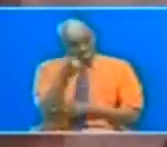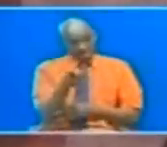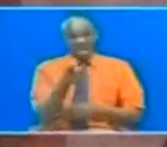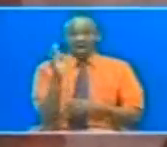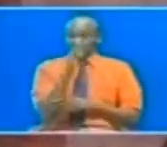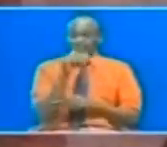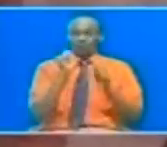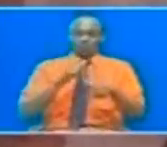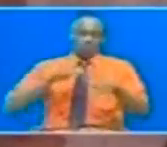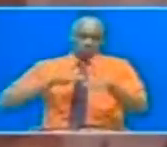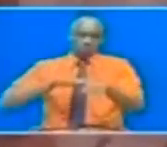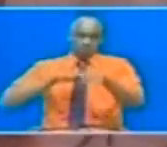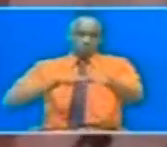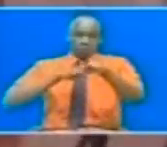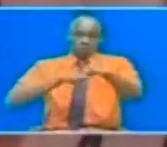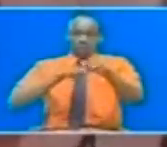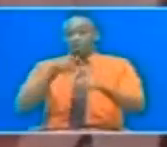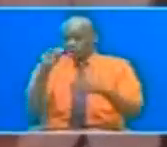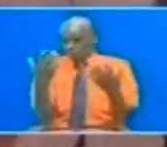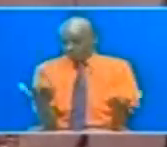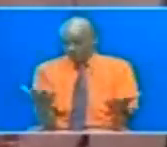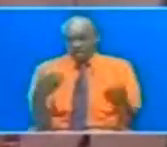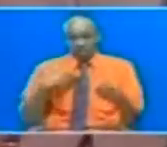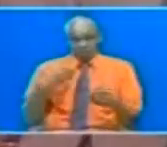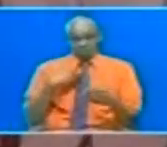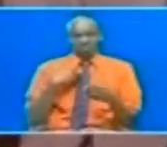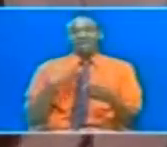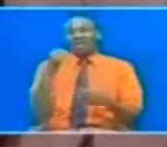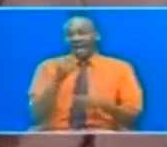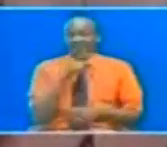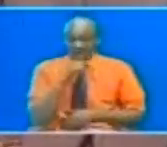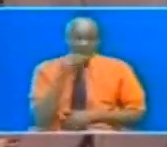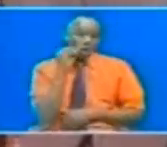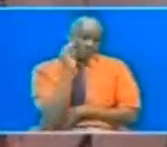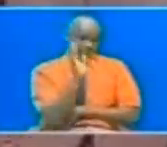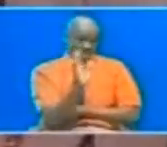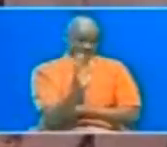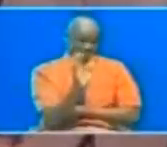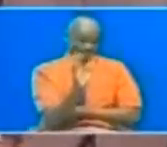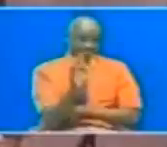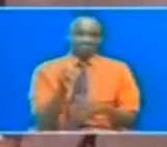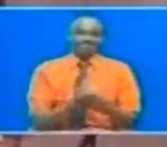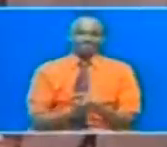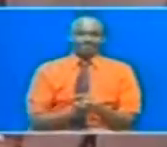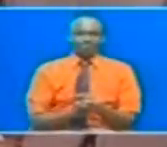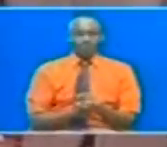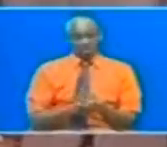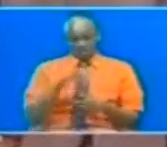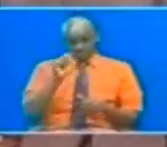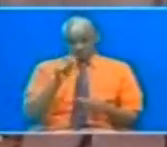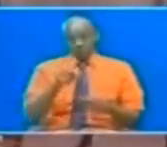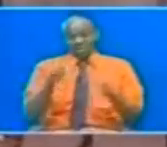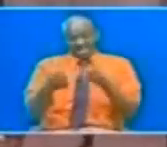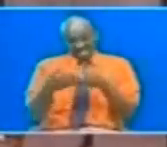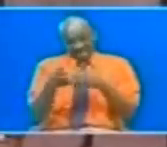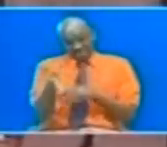the procession will then again head to Fidel's grandfather's home. And just to put you in the know, Fidel's grandfather is